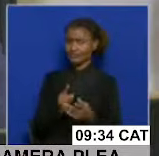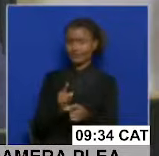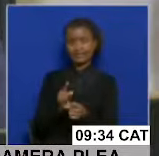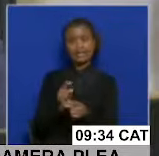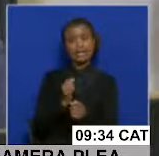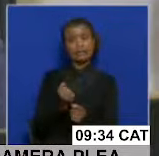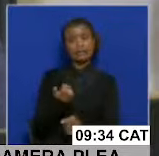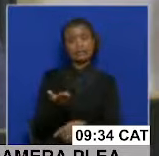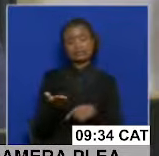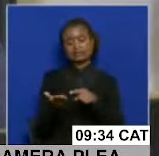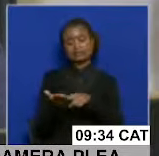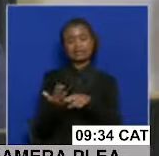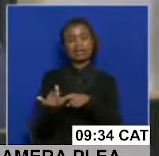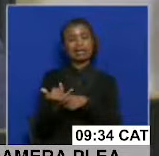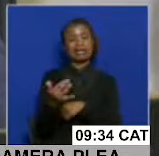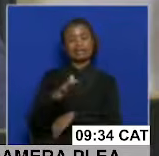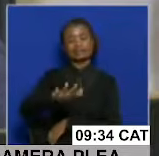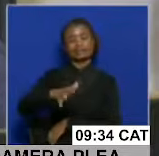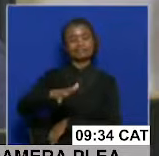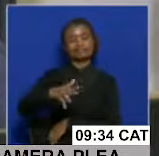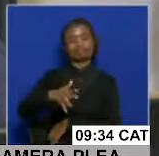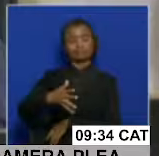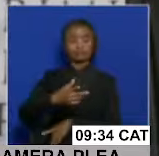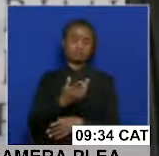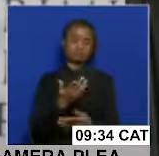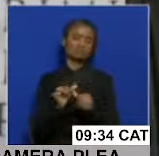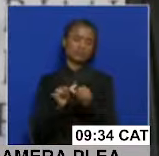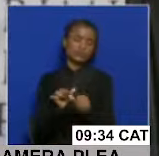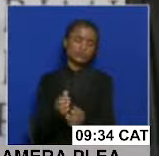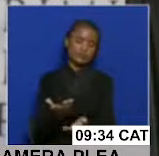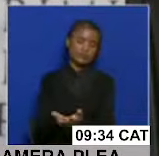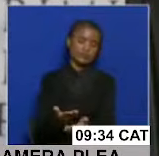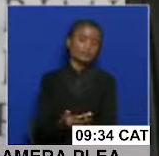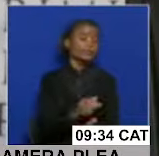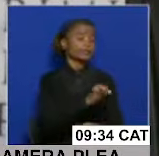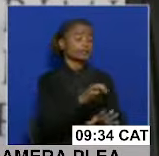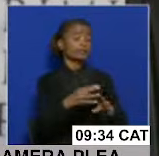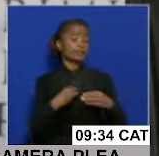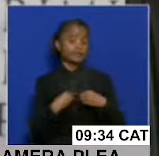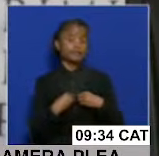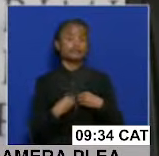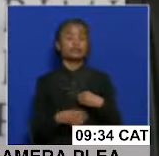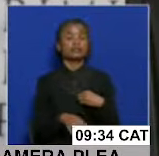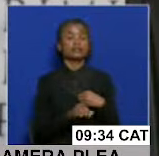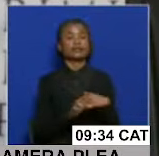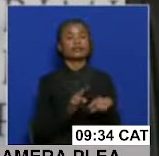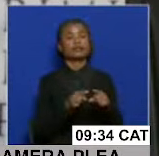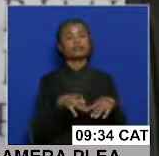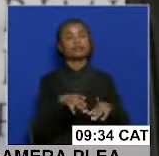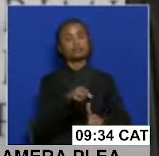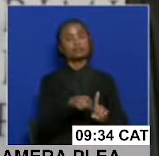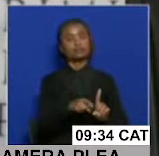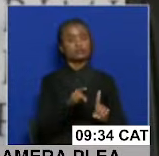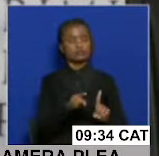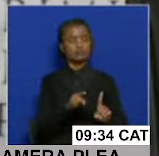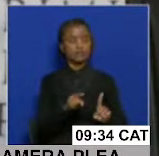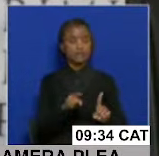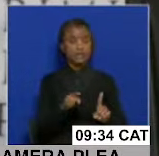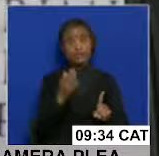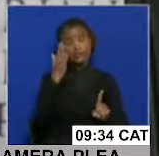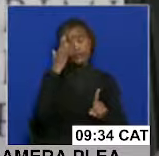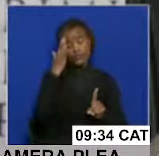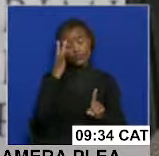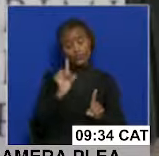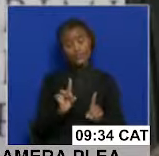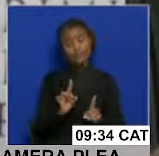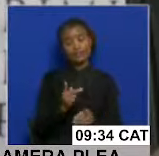Please continue. We will accept. As the chair realizes, this was prepared on the 19th of